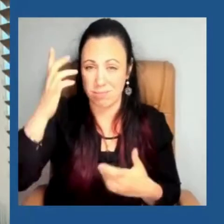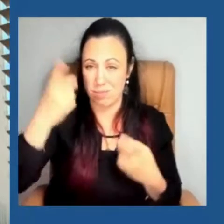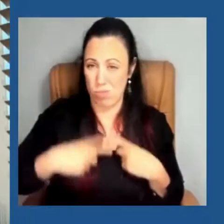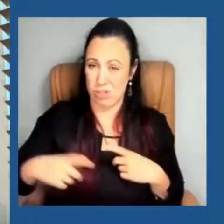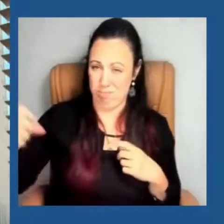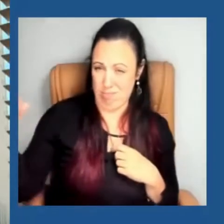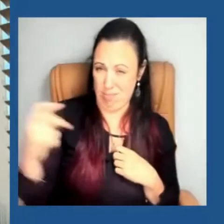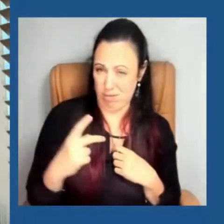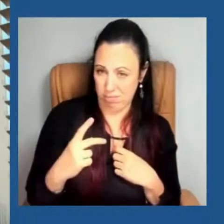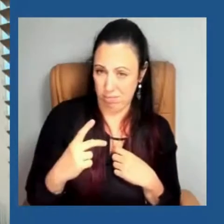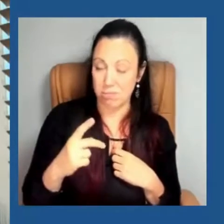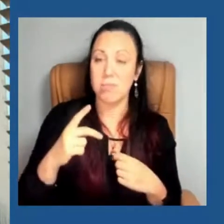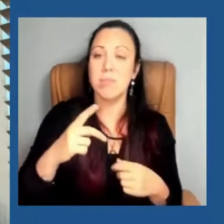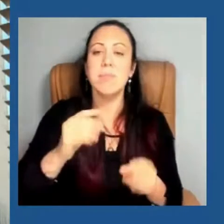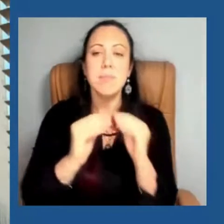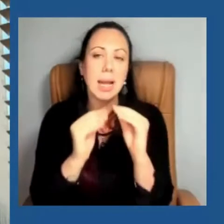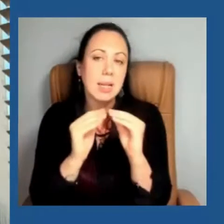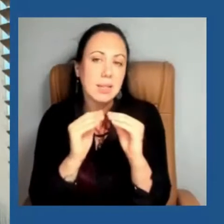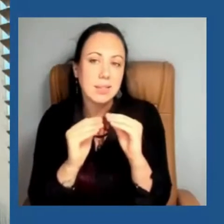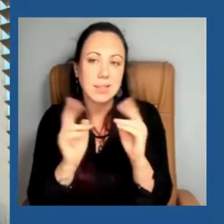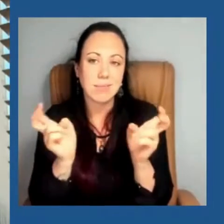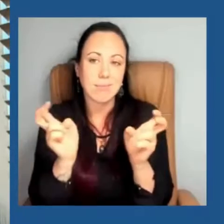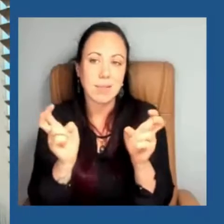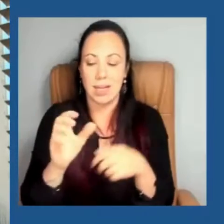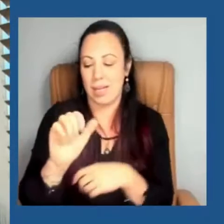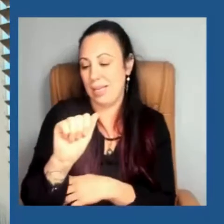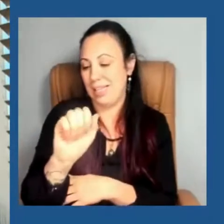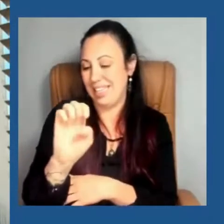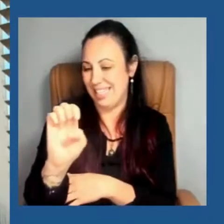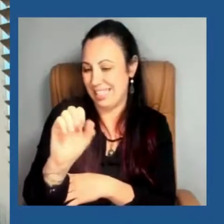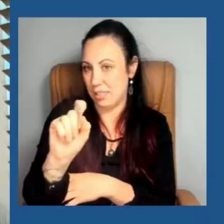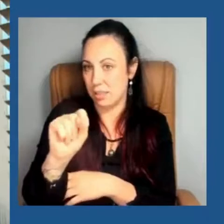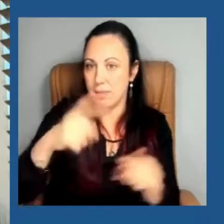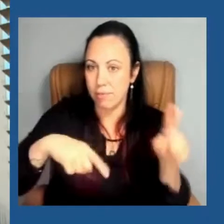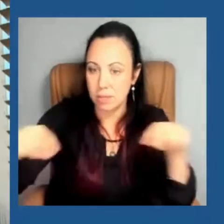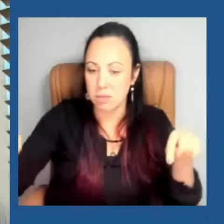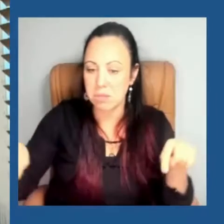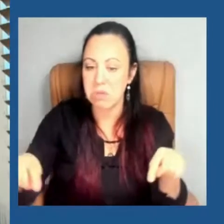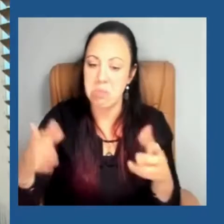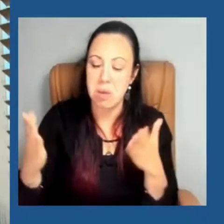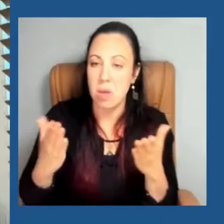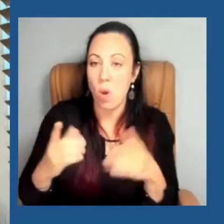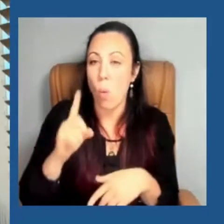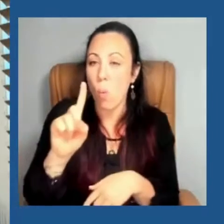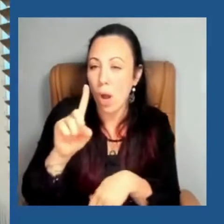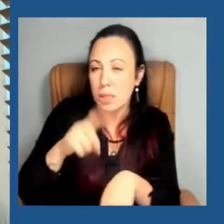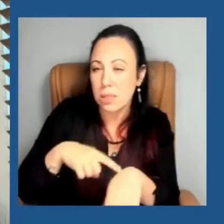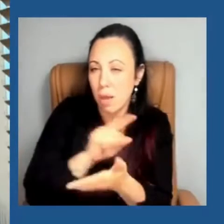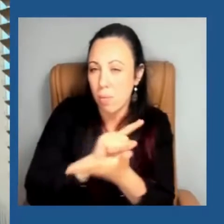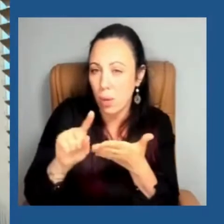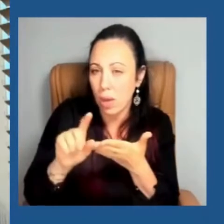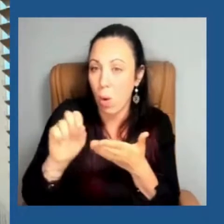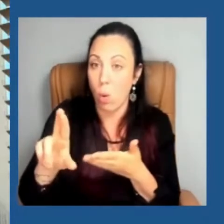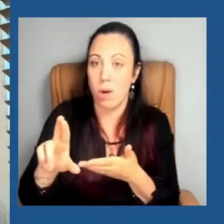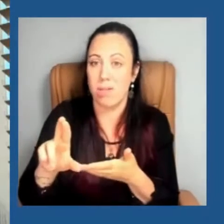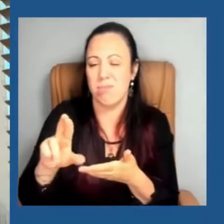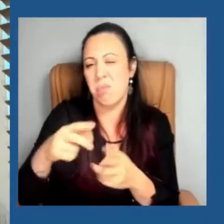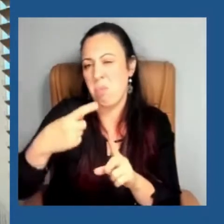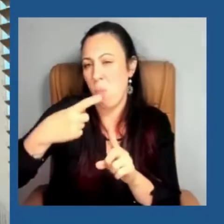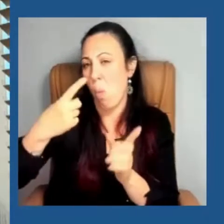Maintenance ECT varies depending on the patient's needs and may range from 1 session a week to 1 session every few